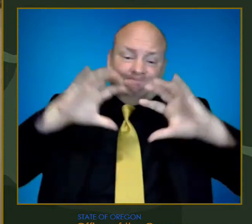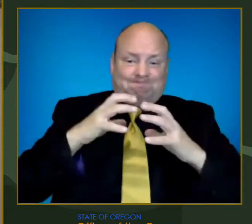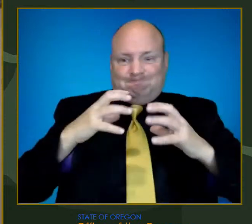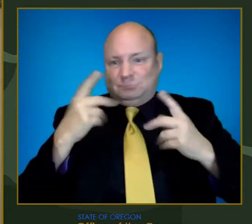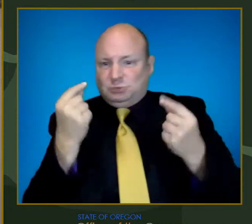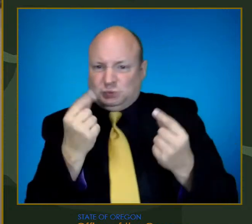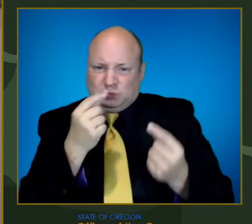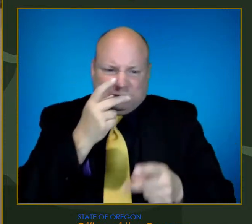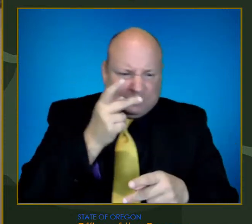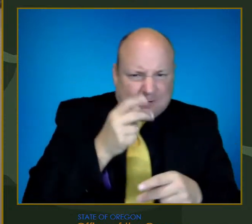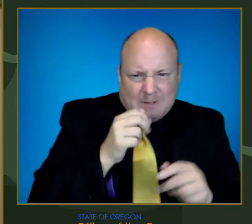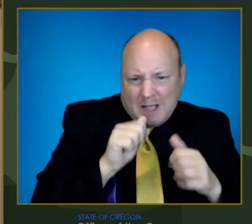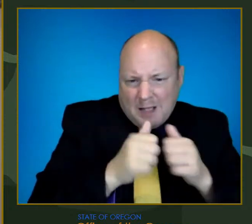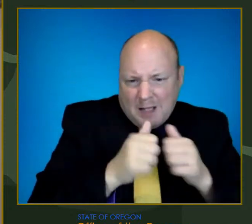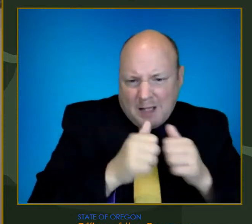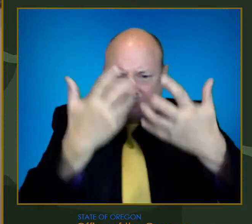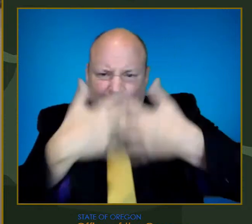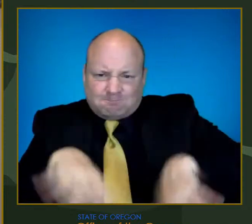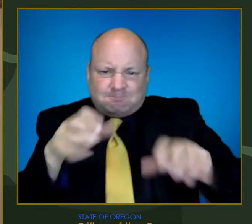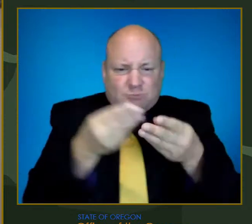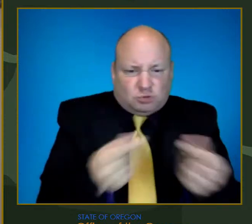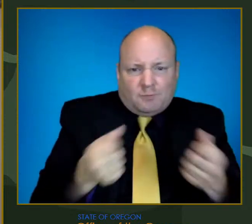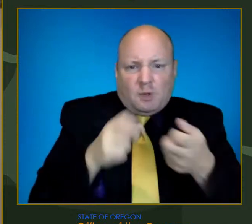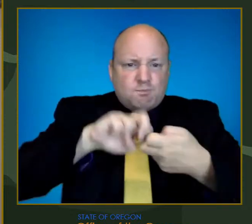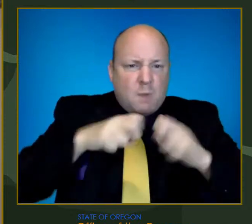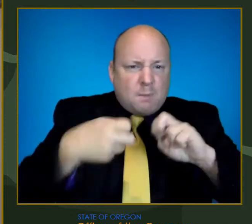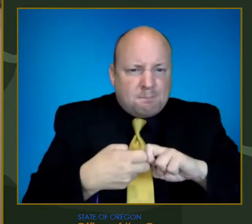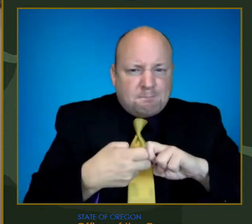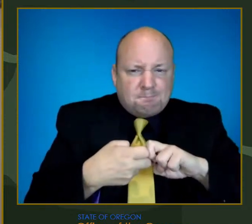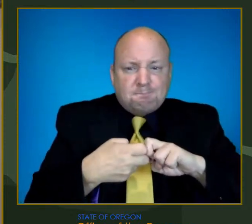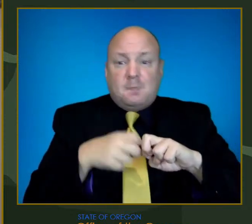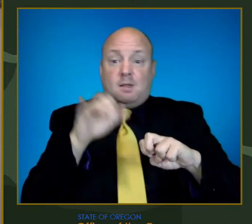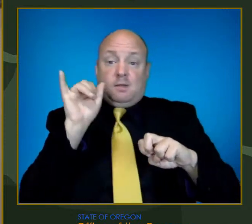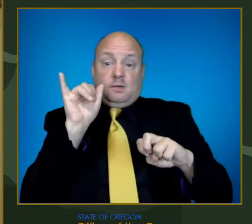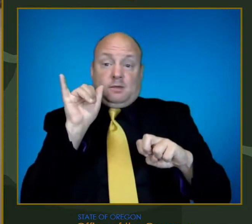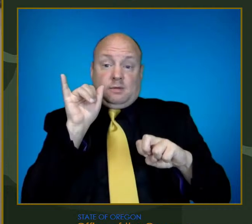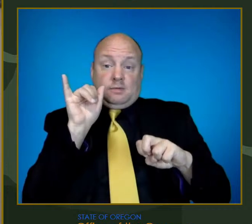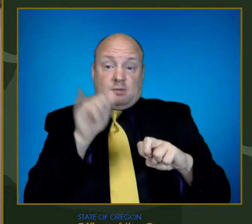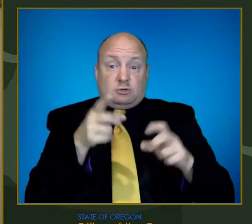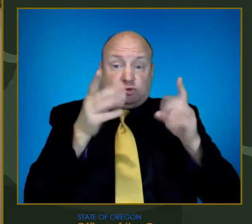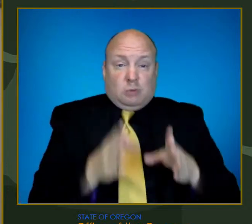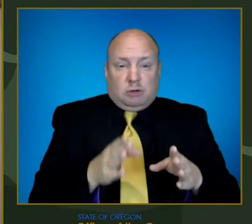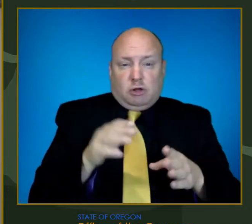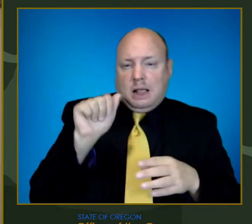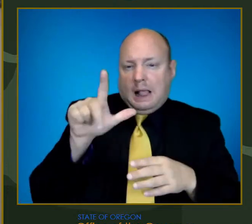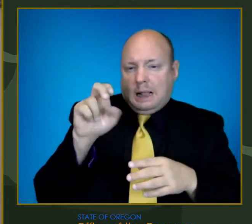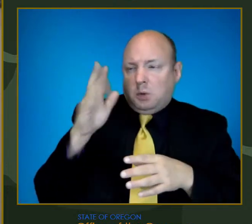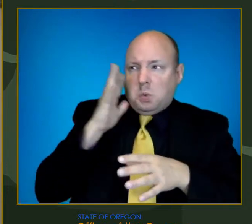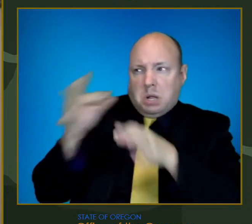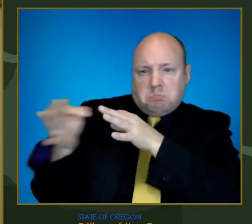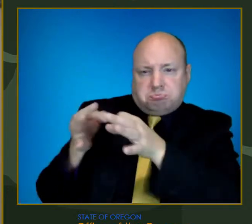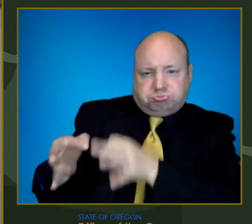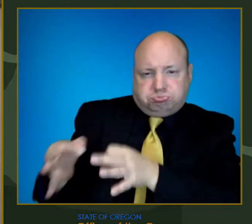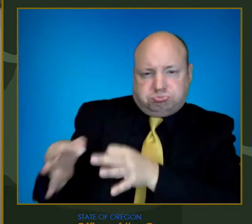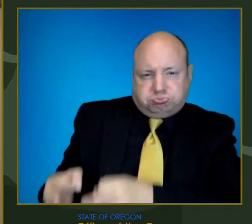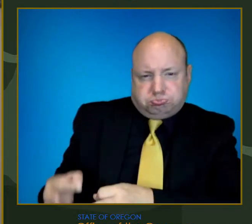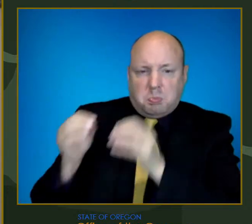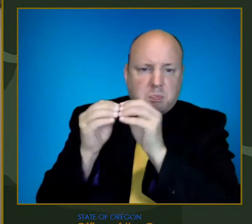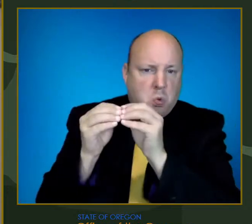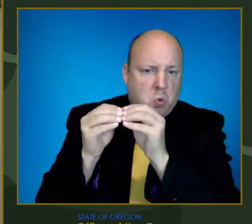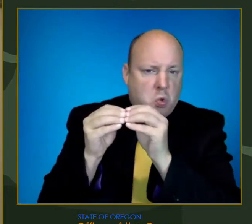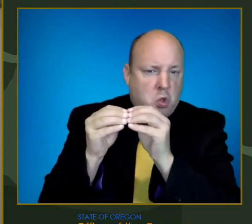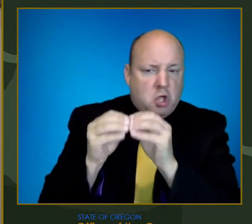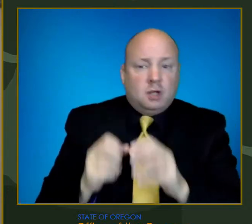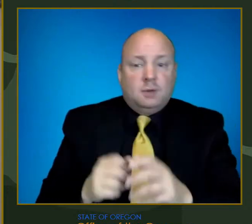Director Allen will go into more detail. In addition, I've made requests to FEMA and the Biden-Harris